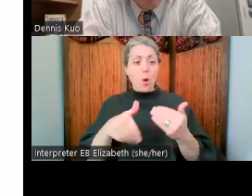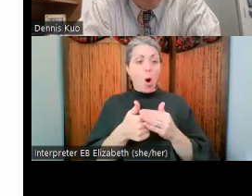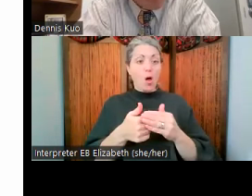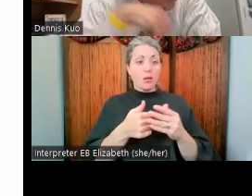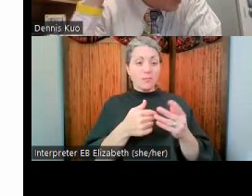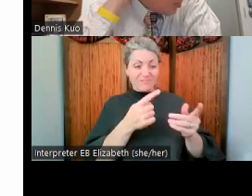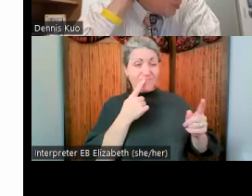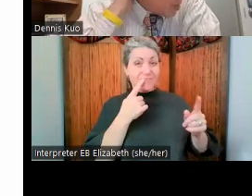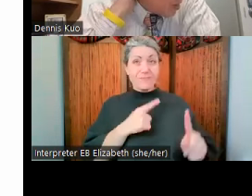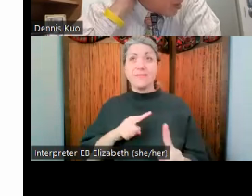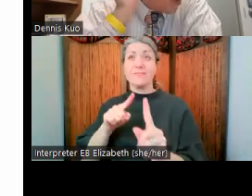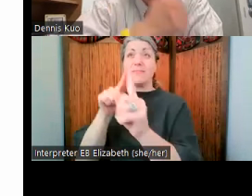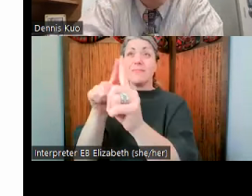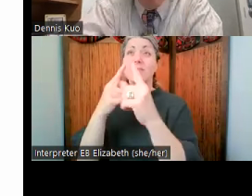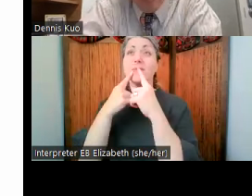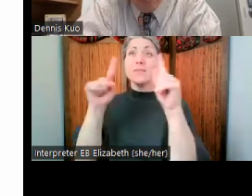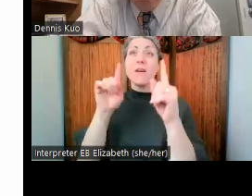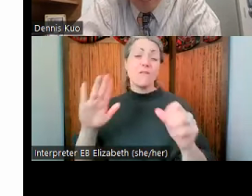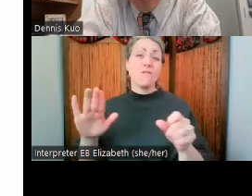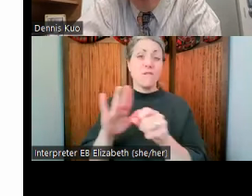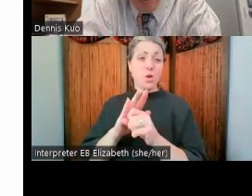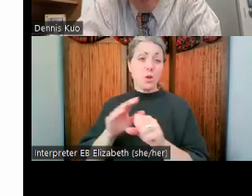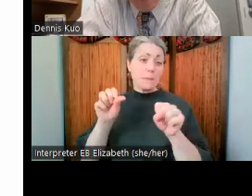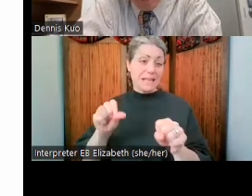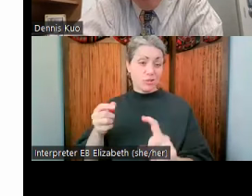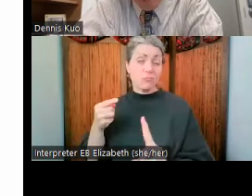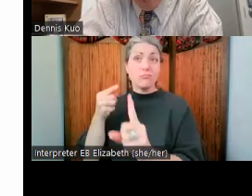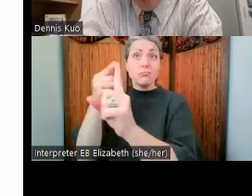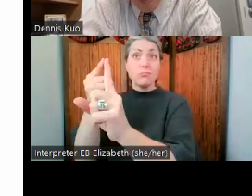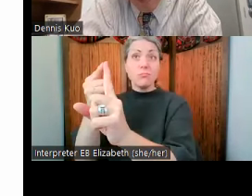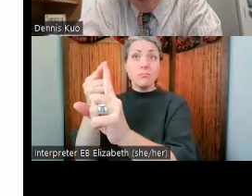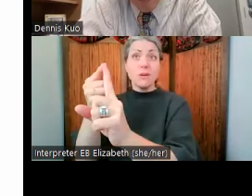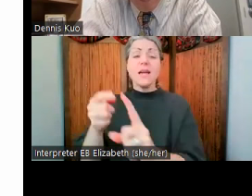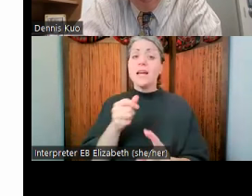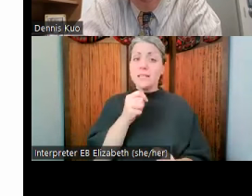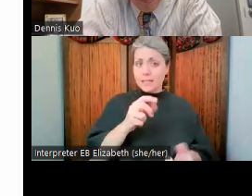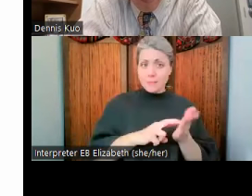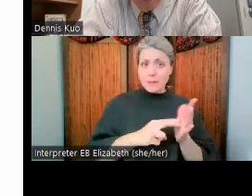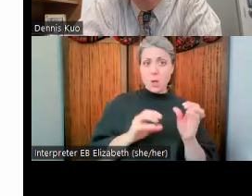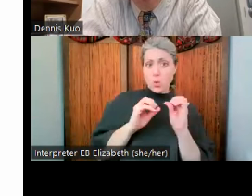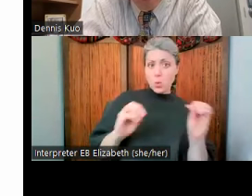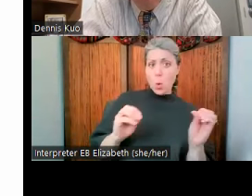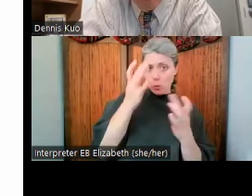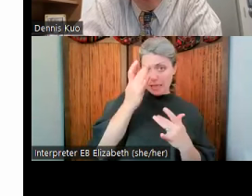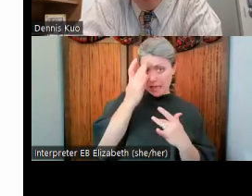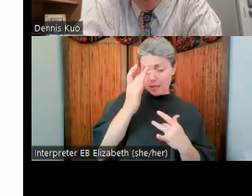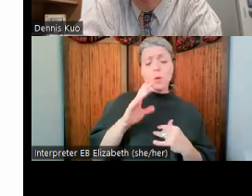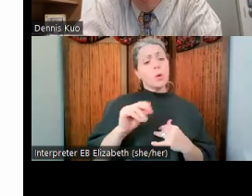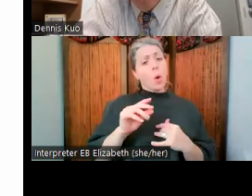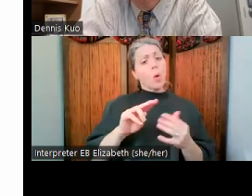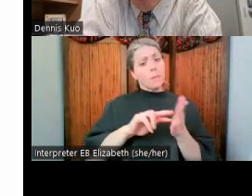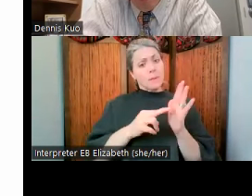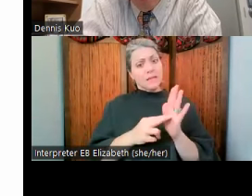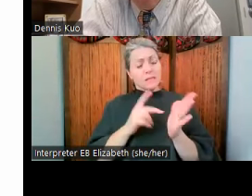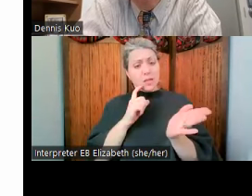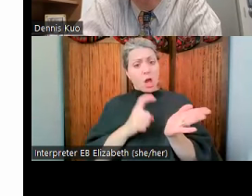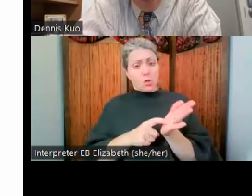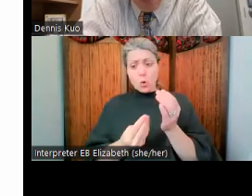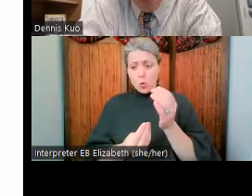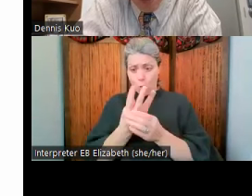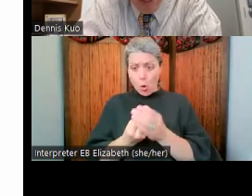And note that when we talk about full potential, it is not the absence of disease. It is about acknowledging the growth and potential for